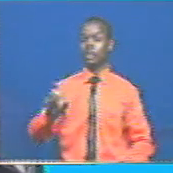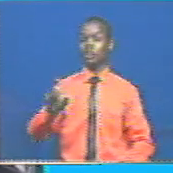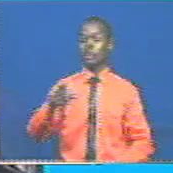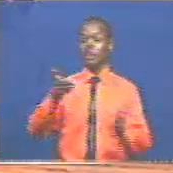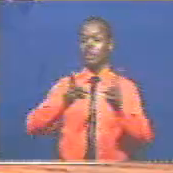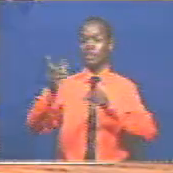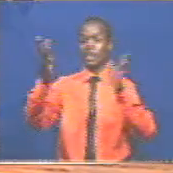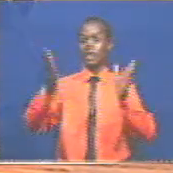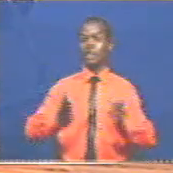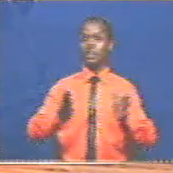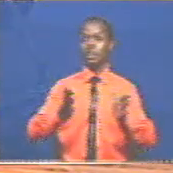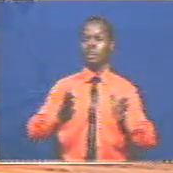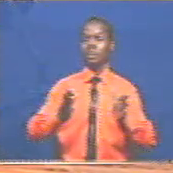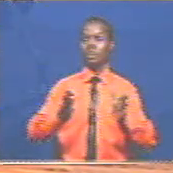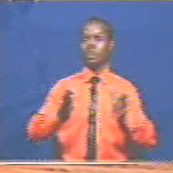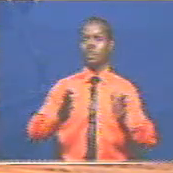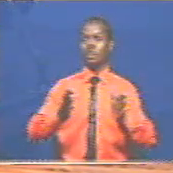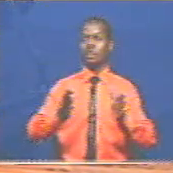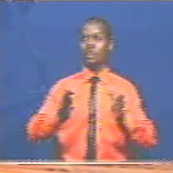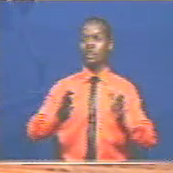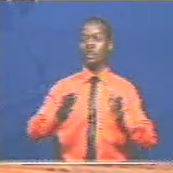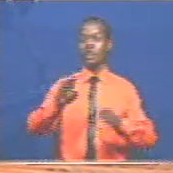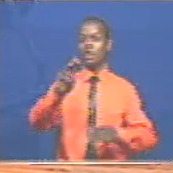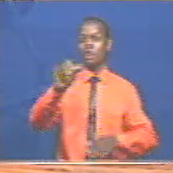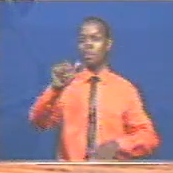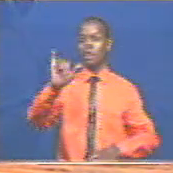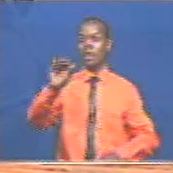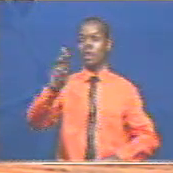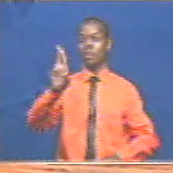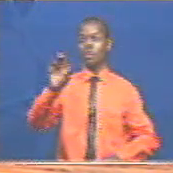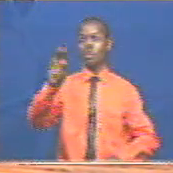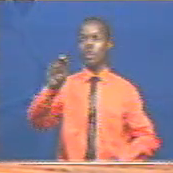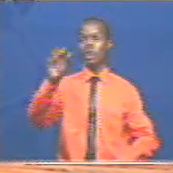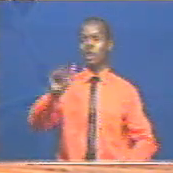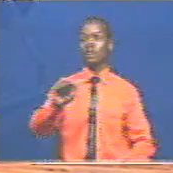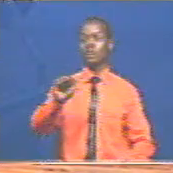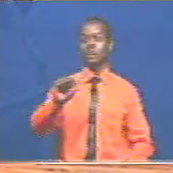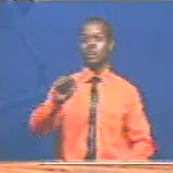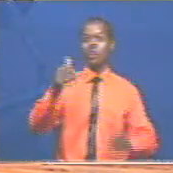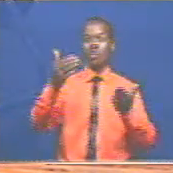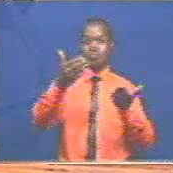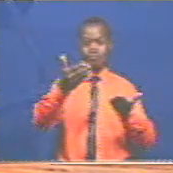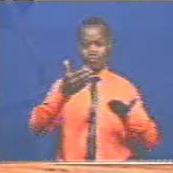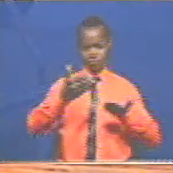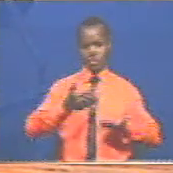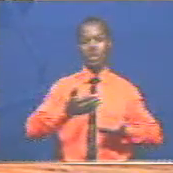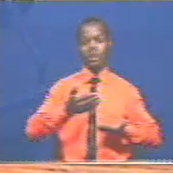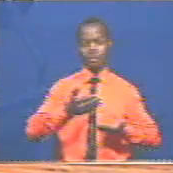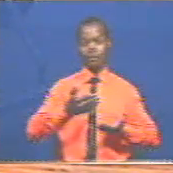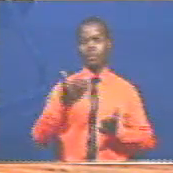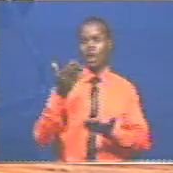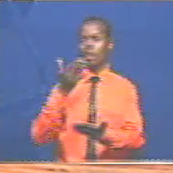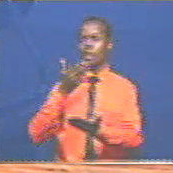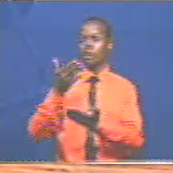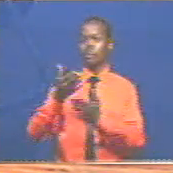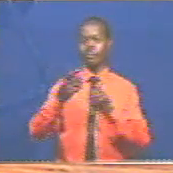maddham my mana yes nice meeting you William thank you very much first things